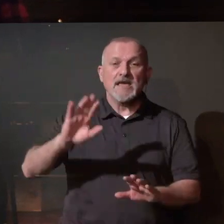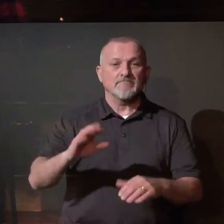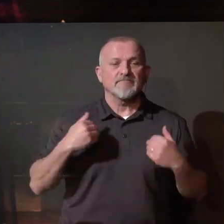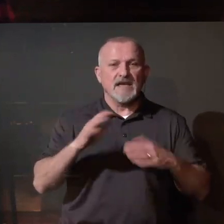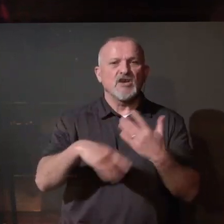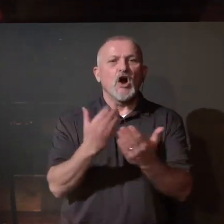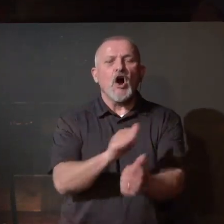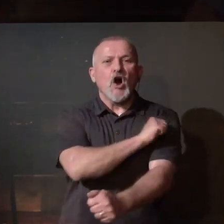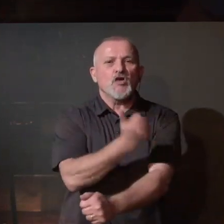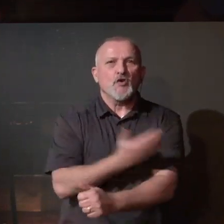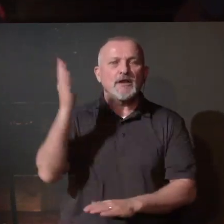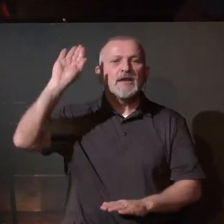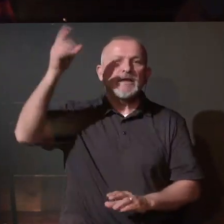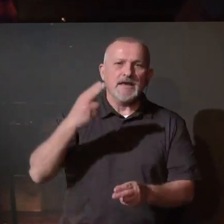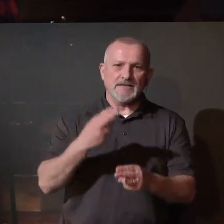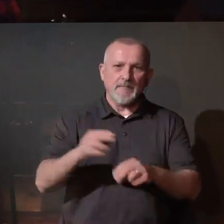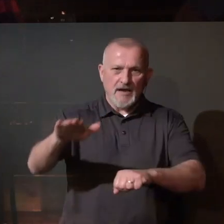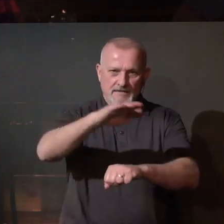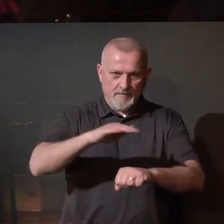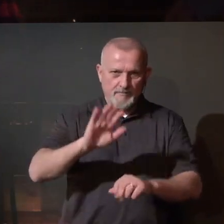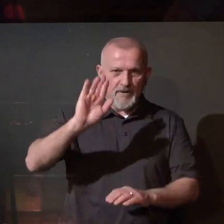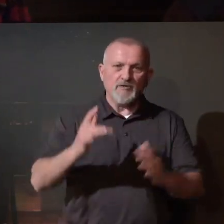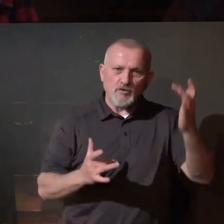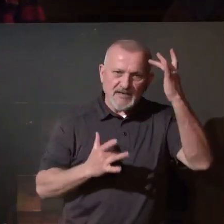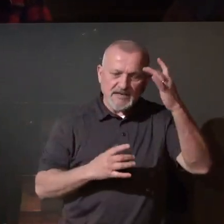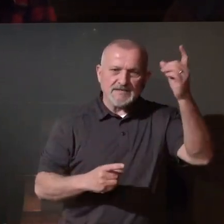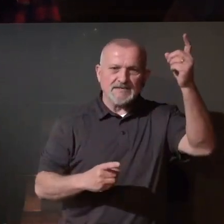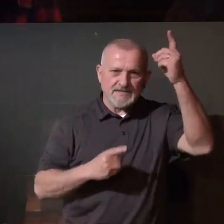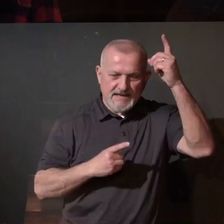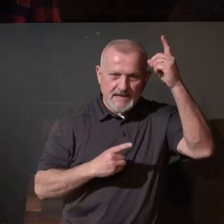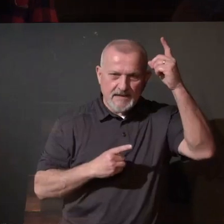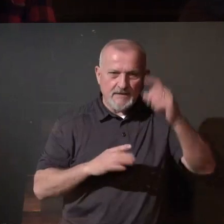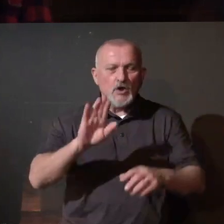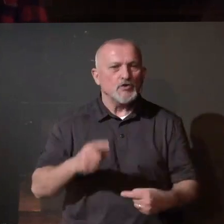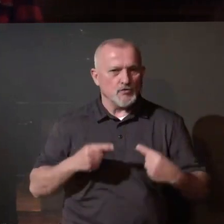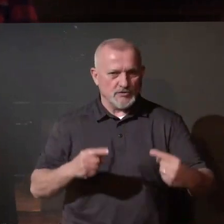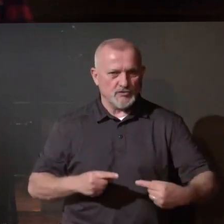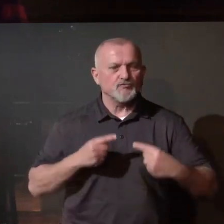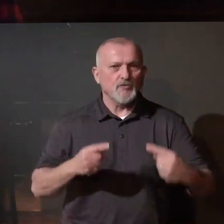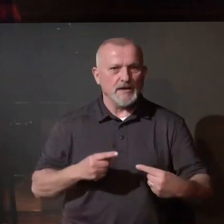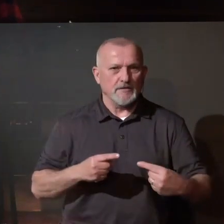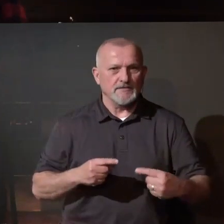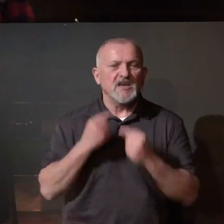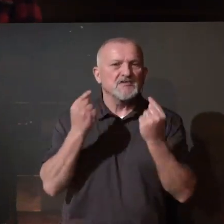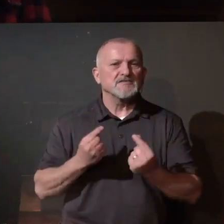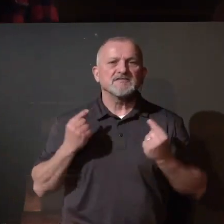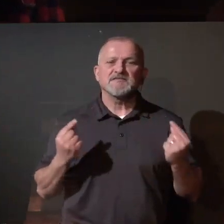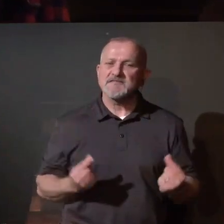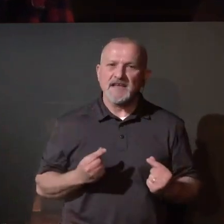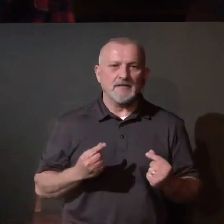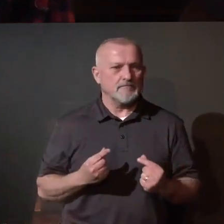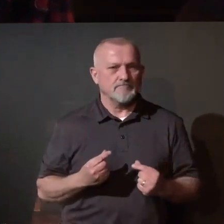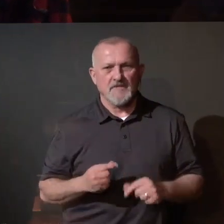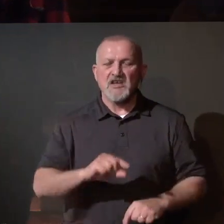above every name, that his name is above your sickness, that his name's above your disease, that his name's above your struggle, his name's above your sin, his